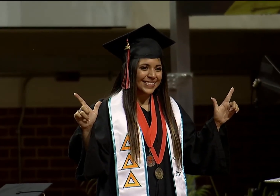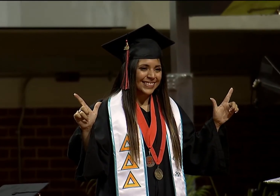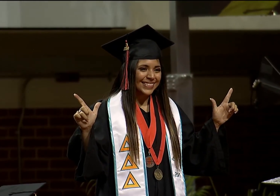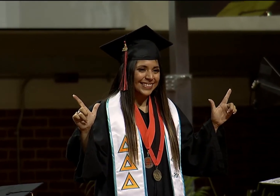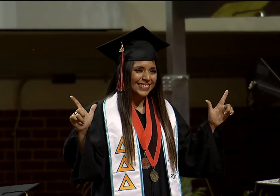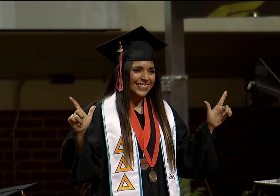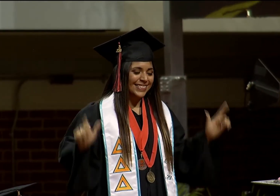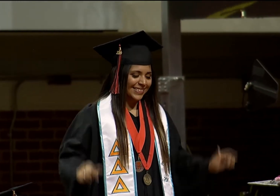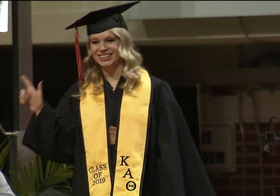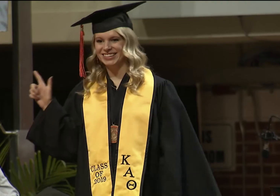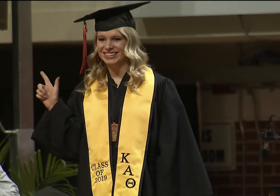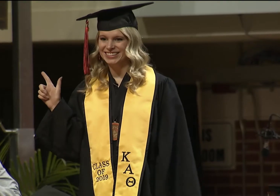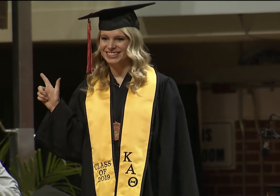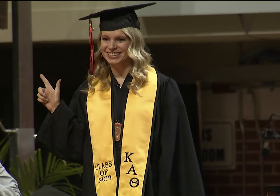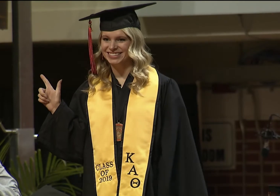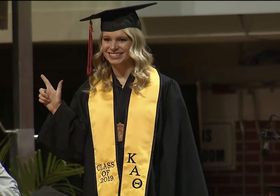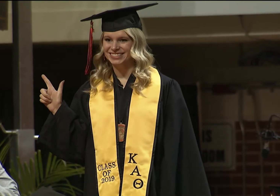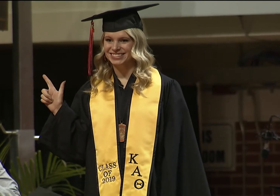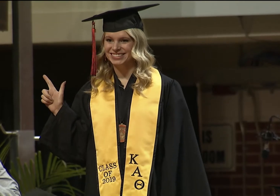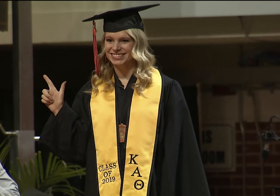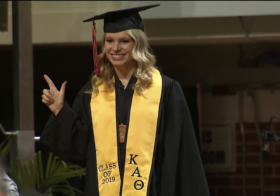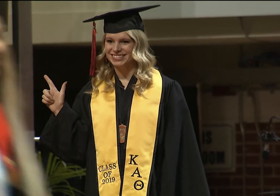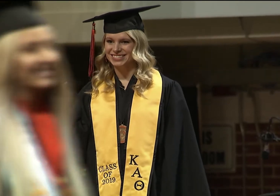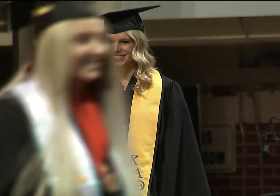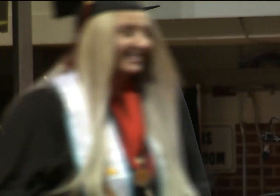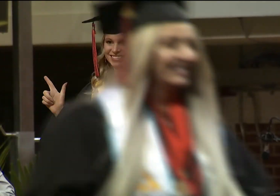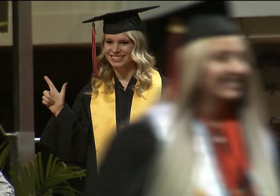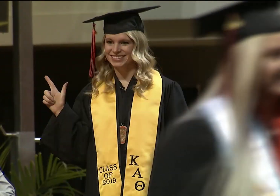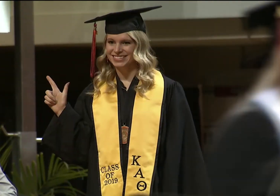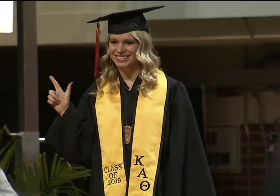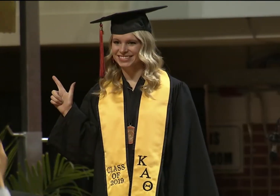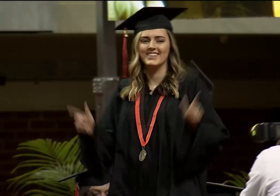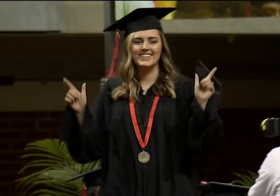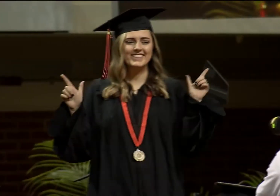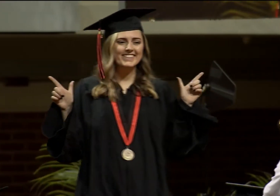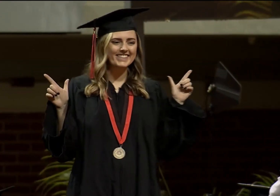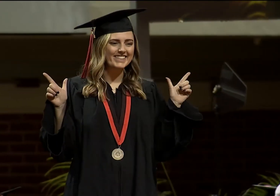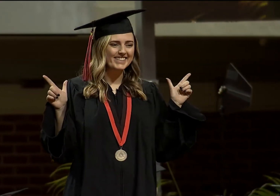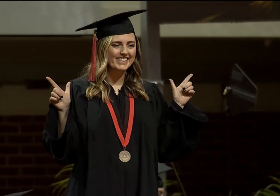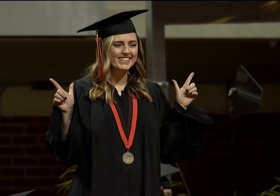Monica Thompson. Morgan Rawls.